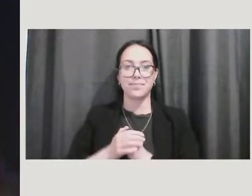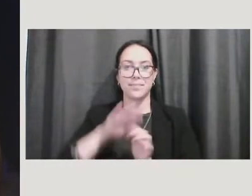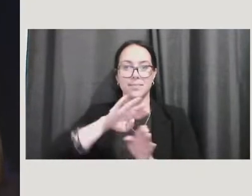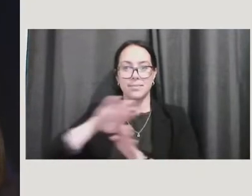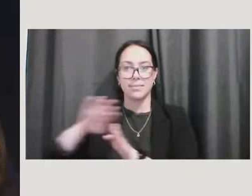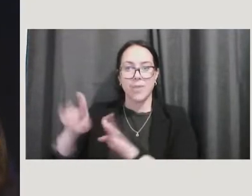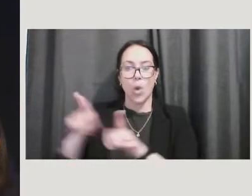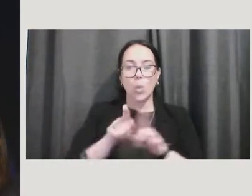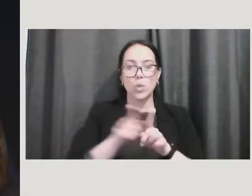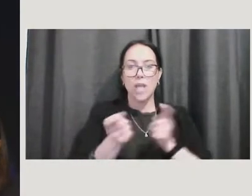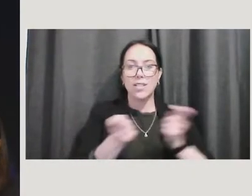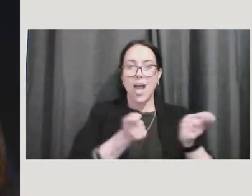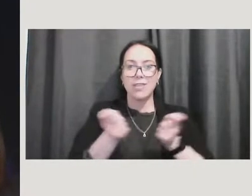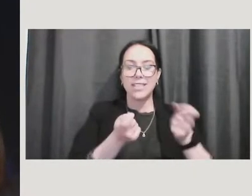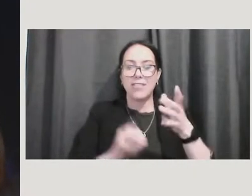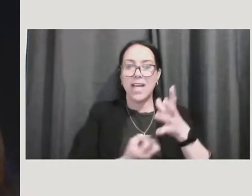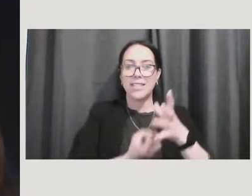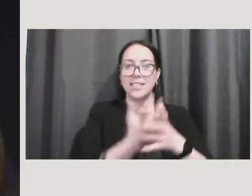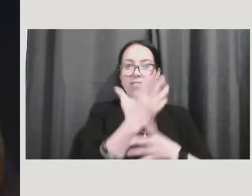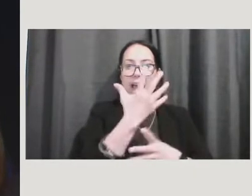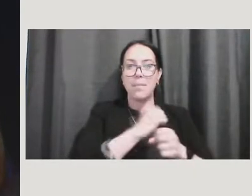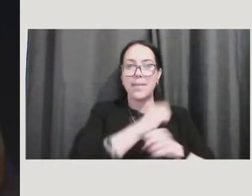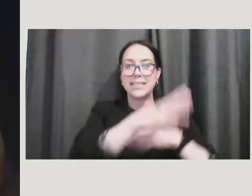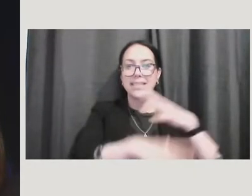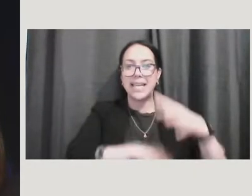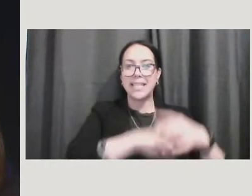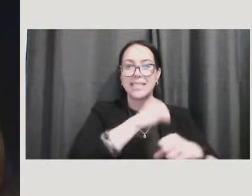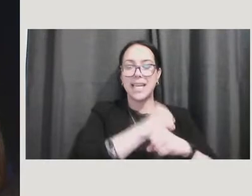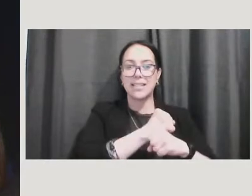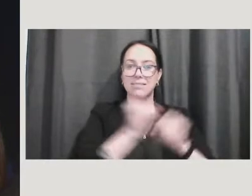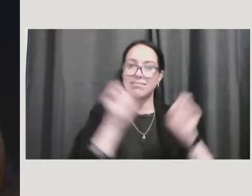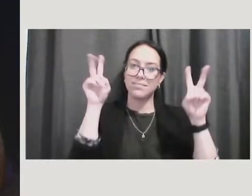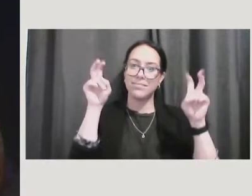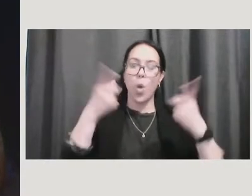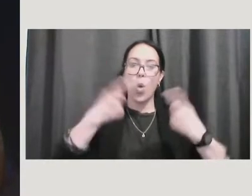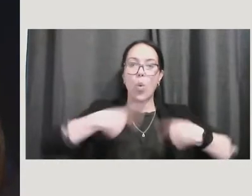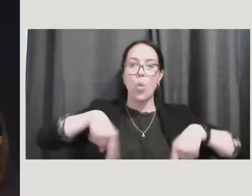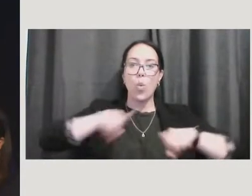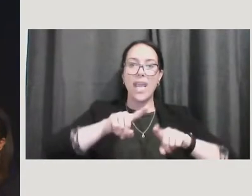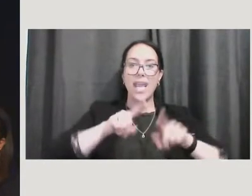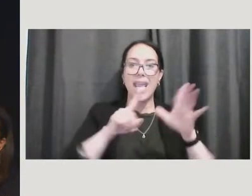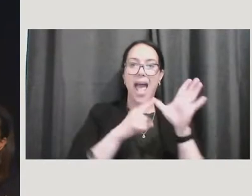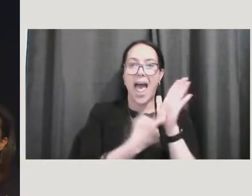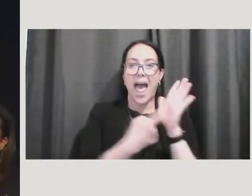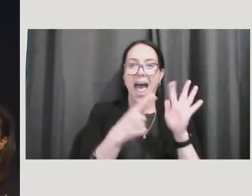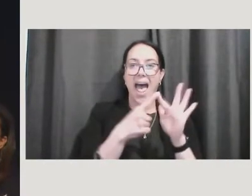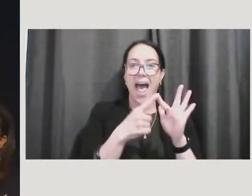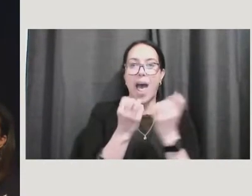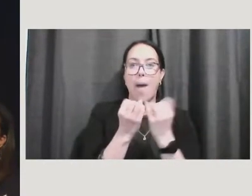Development season of we are mini by David FM at Circa